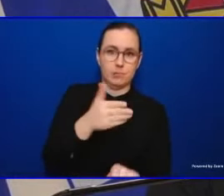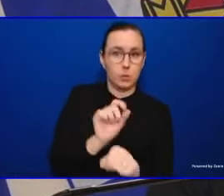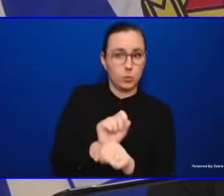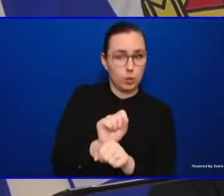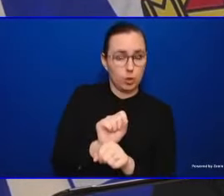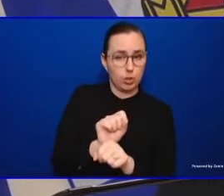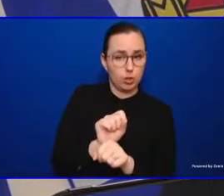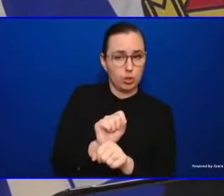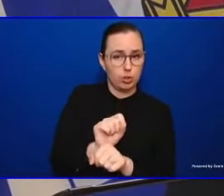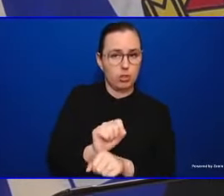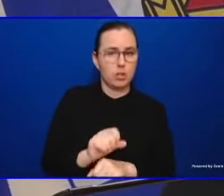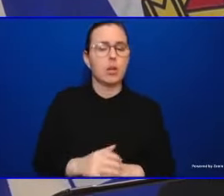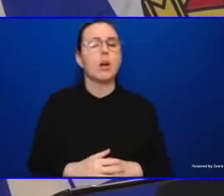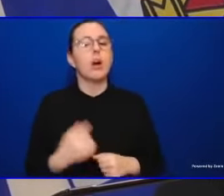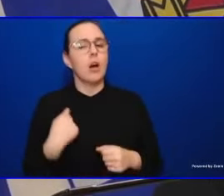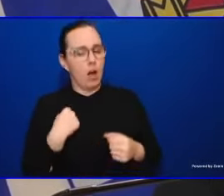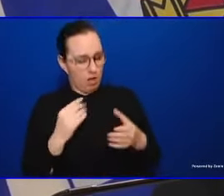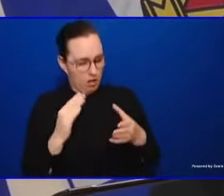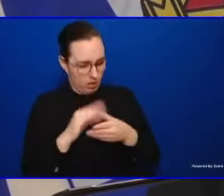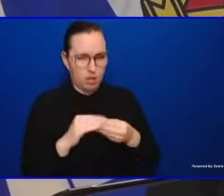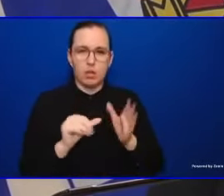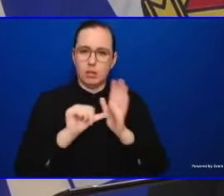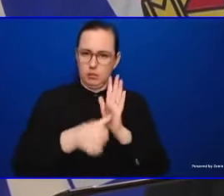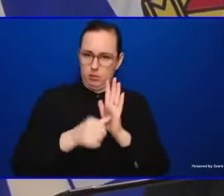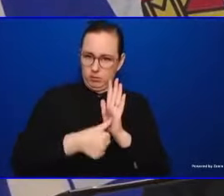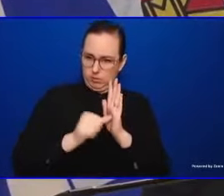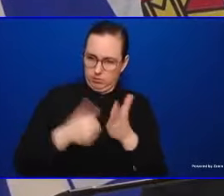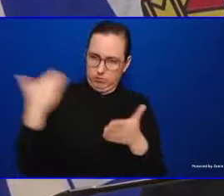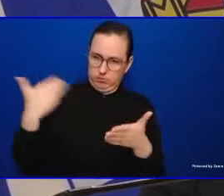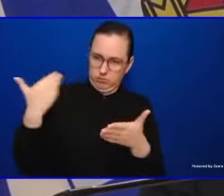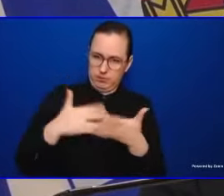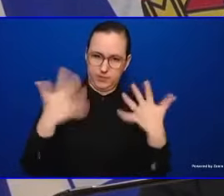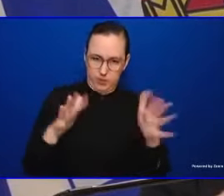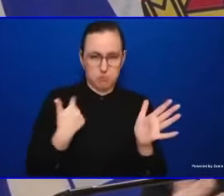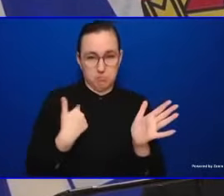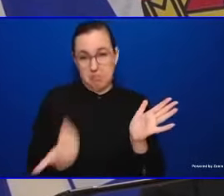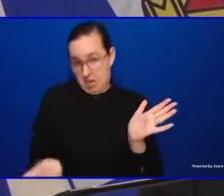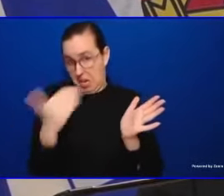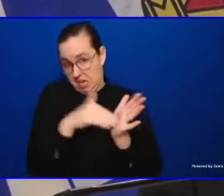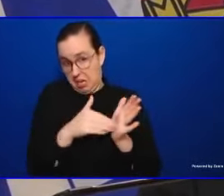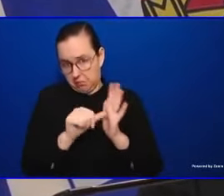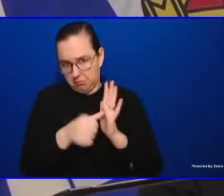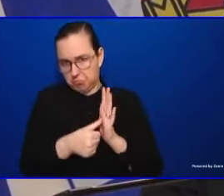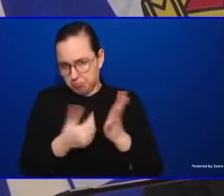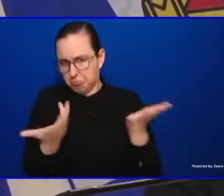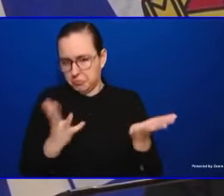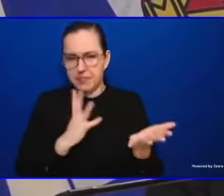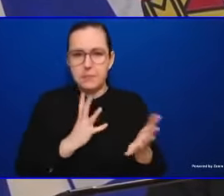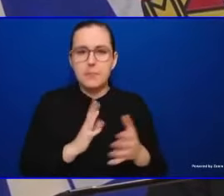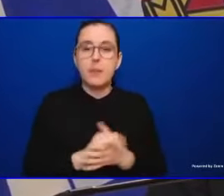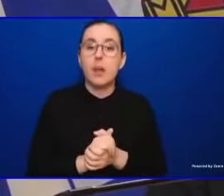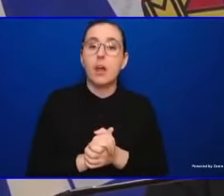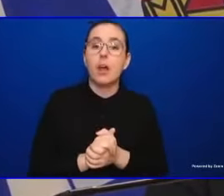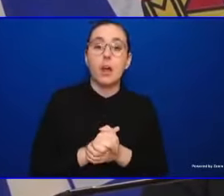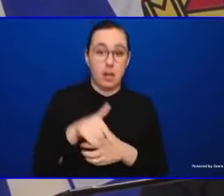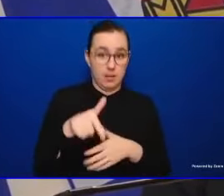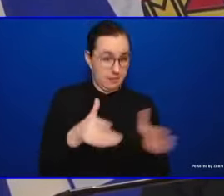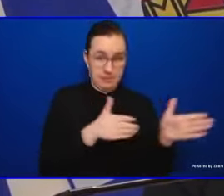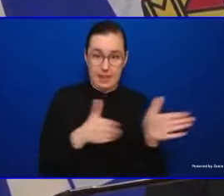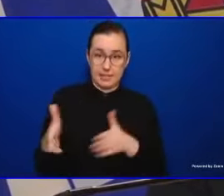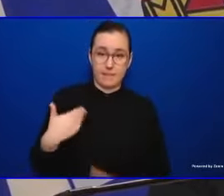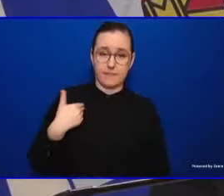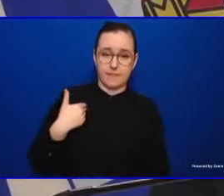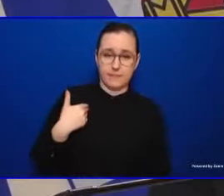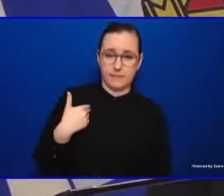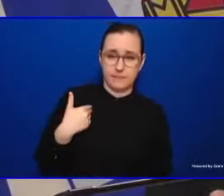again. We have health human resource planning in place right now that has been since the very